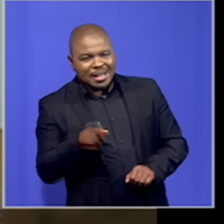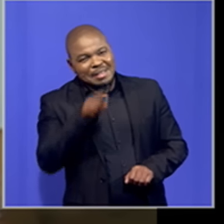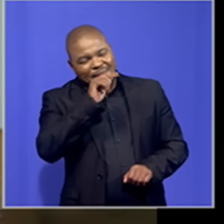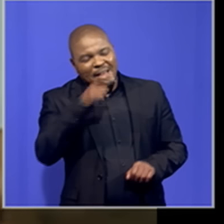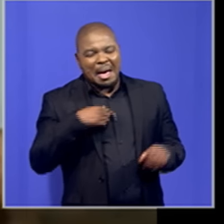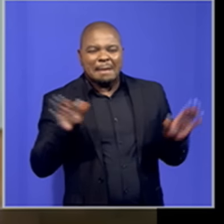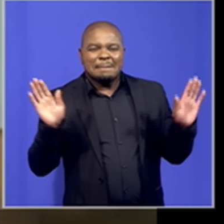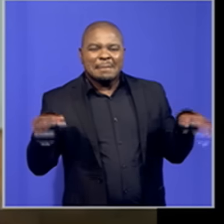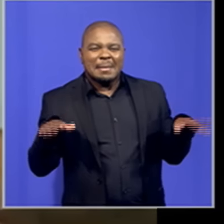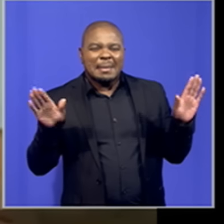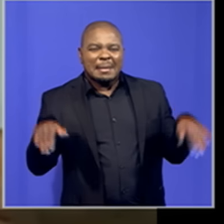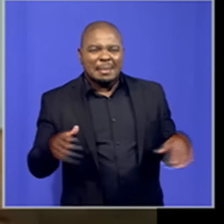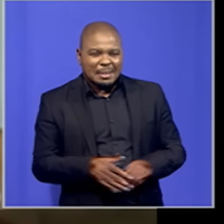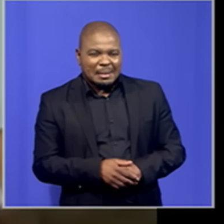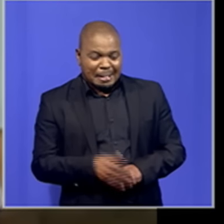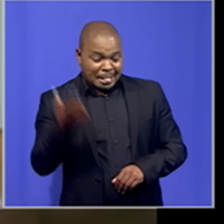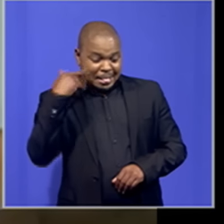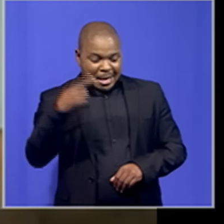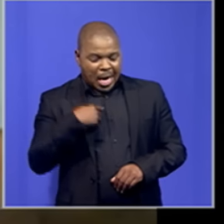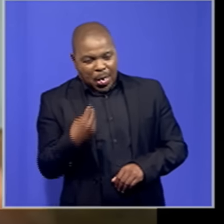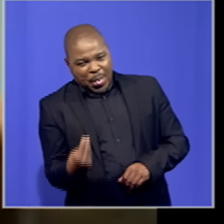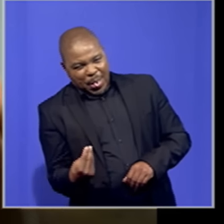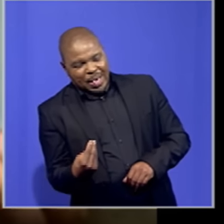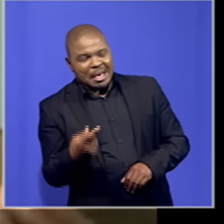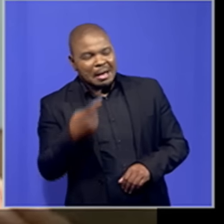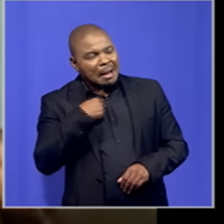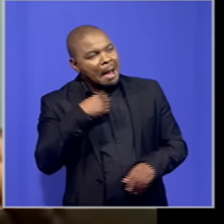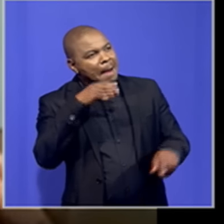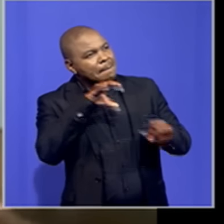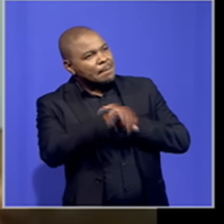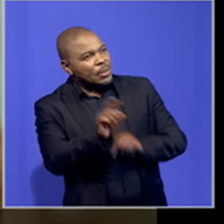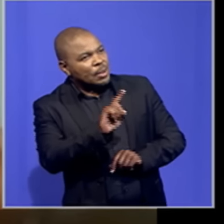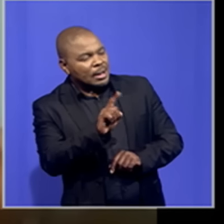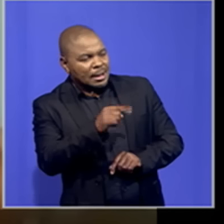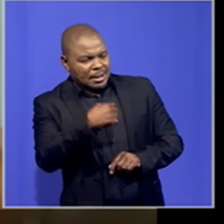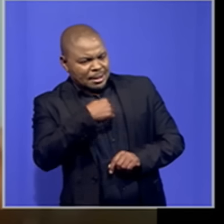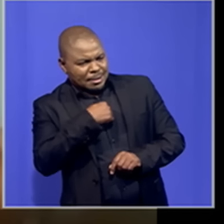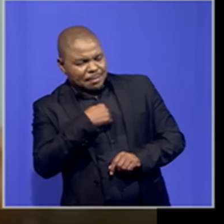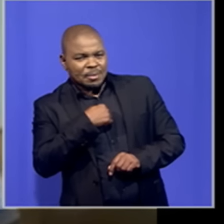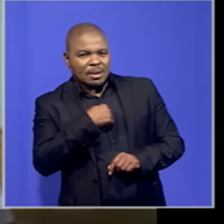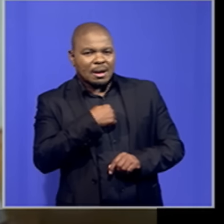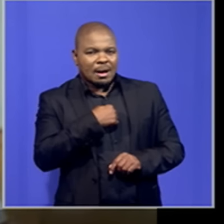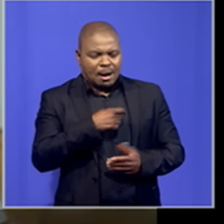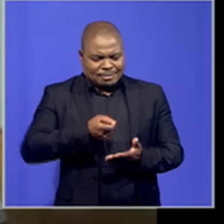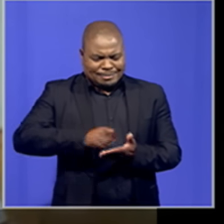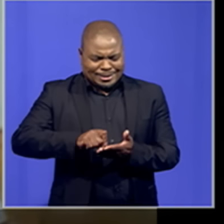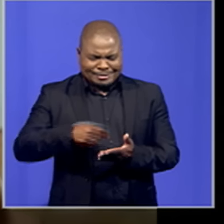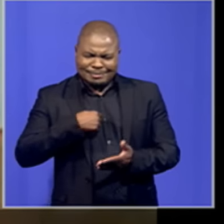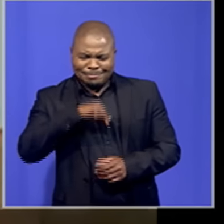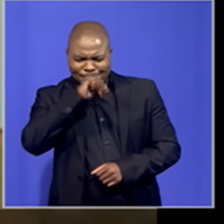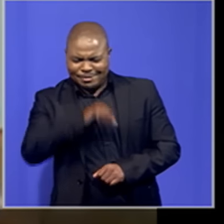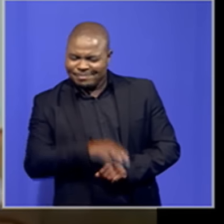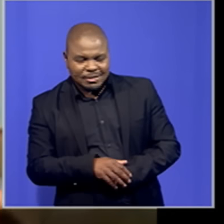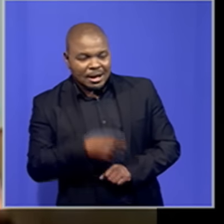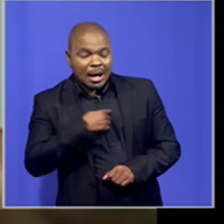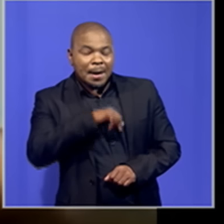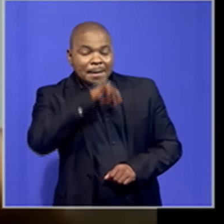tota. Ha ke sa ntse ke le monnyane ke lemogile gore ga ke motho o ke ratang go kwala, ke motho o ke ratang go